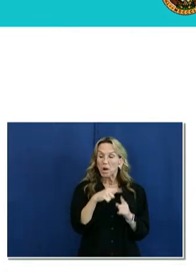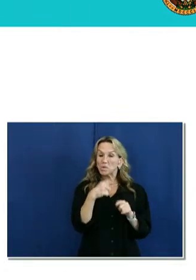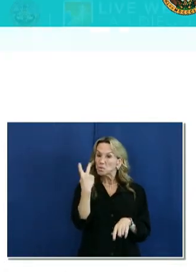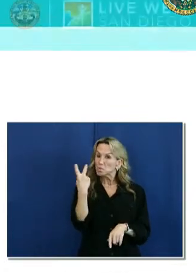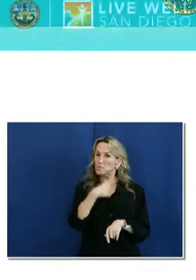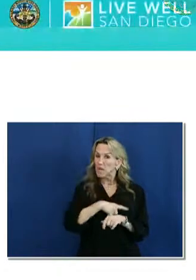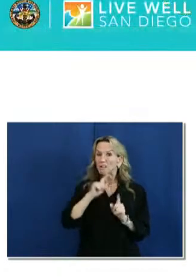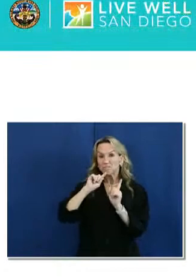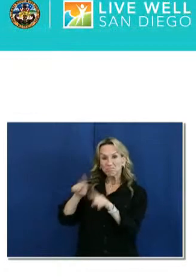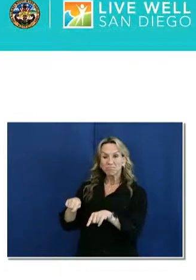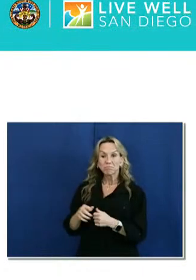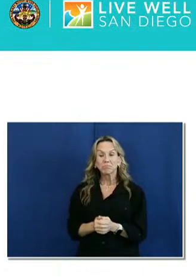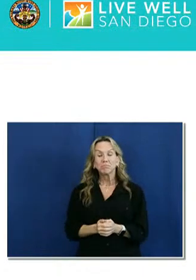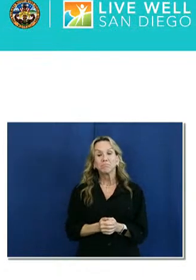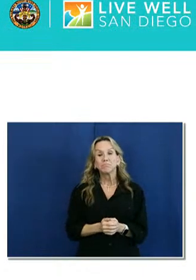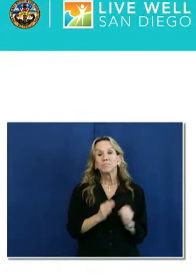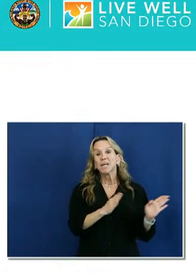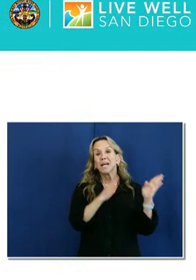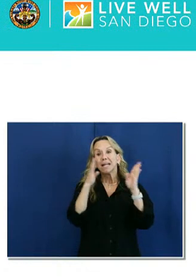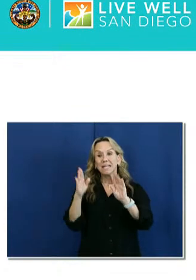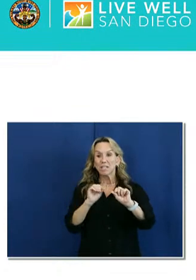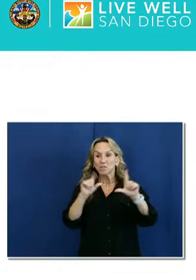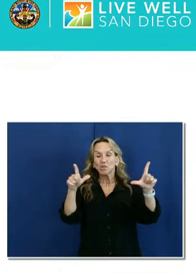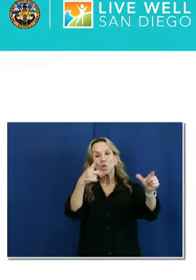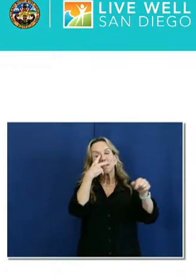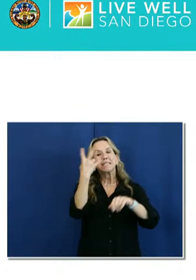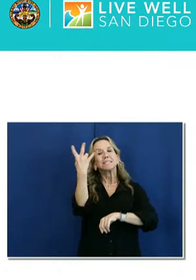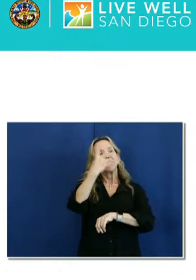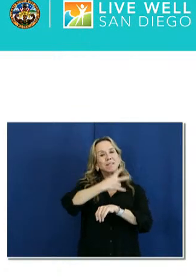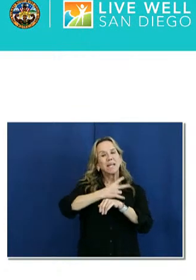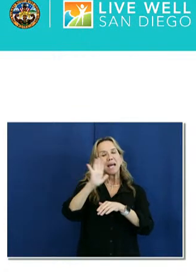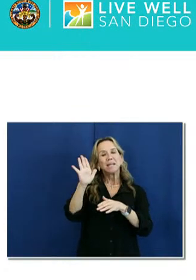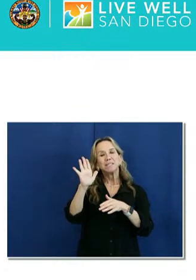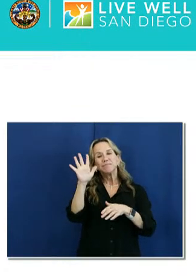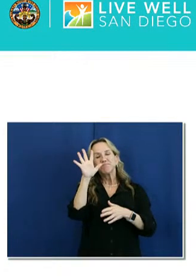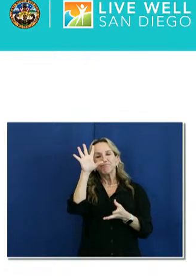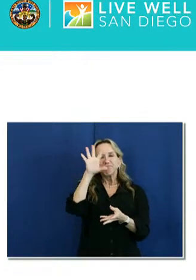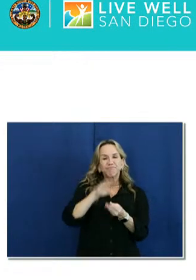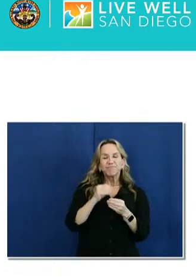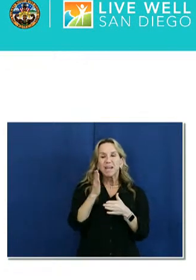we move to the next chart, you'll now see our seven-day average of test report,